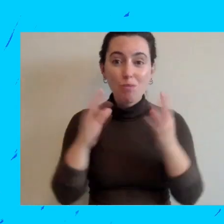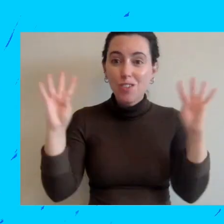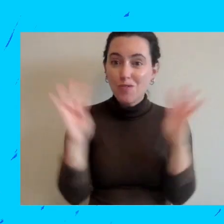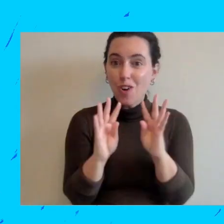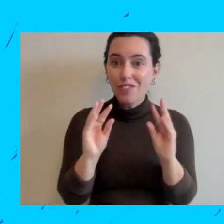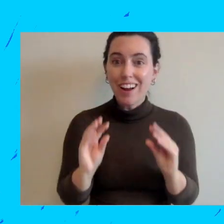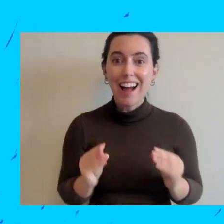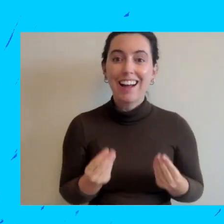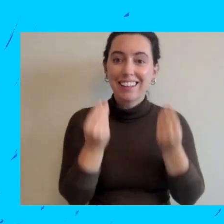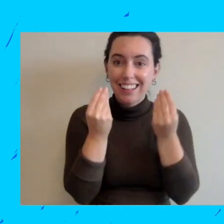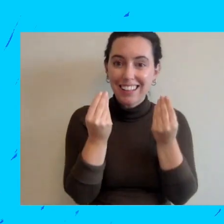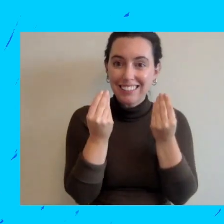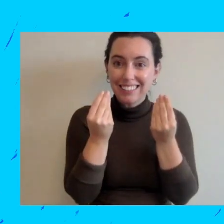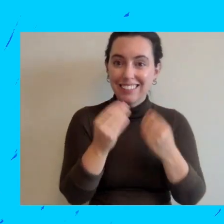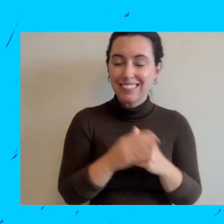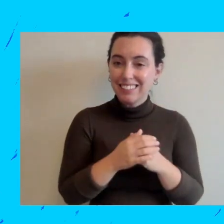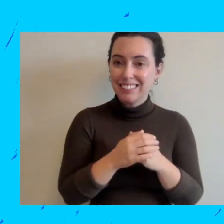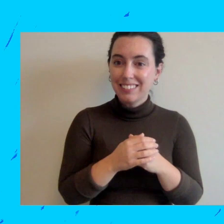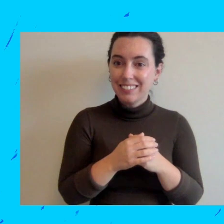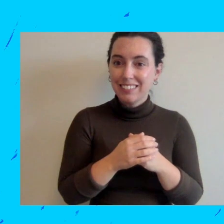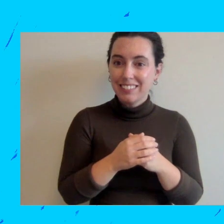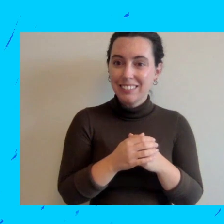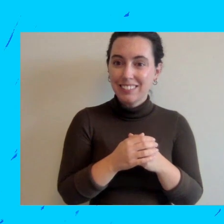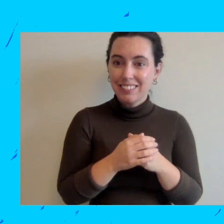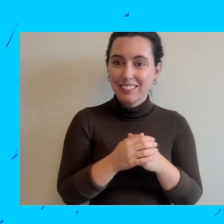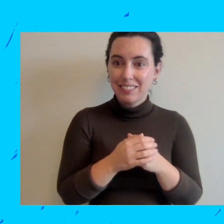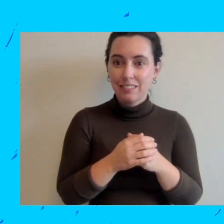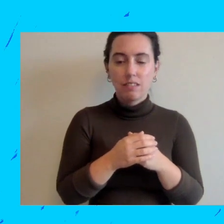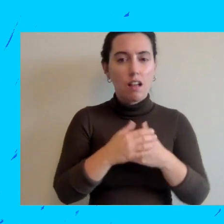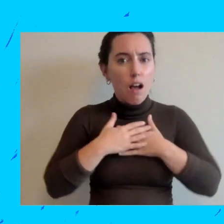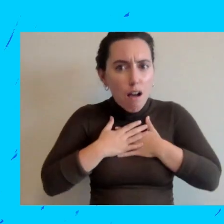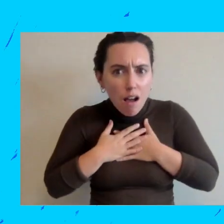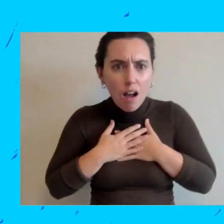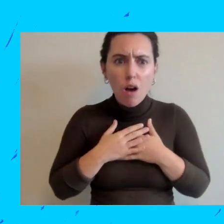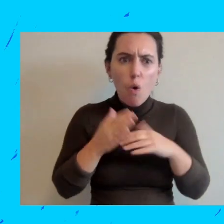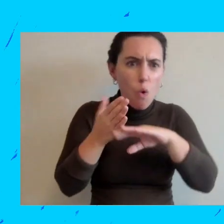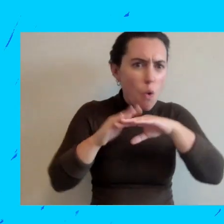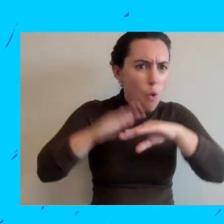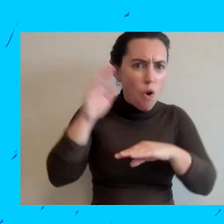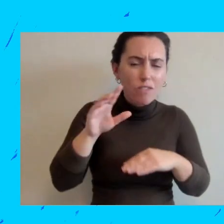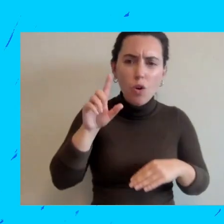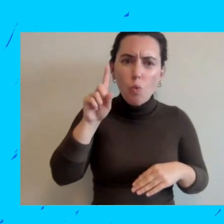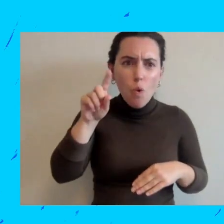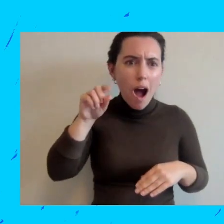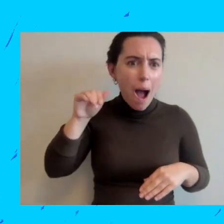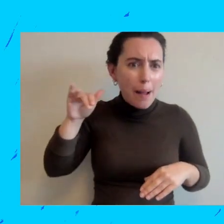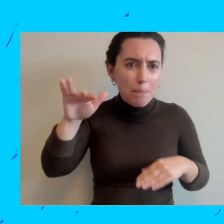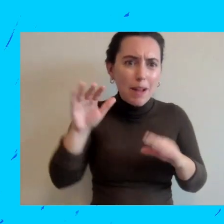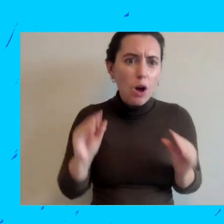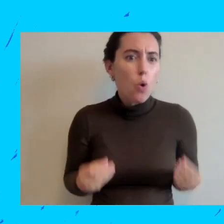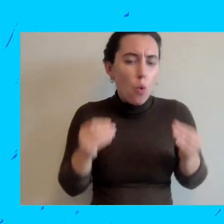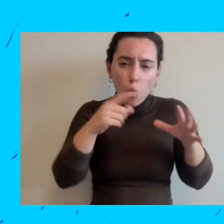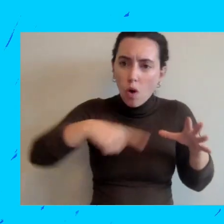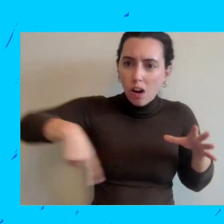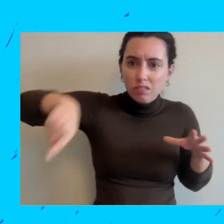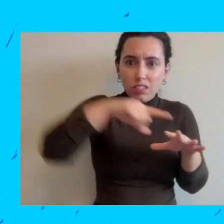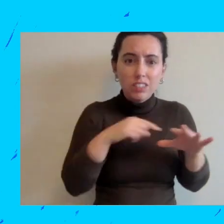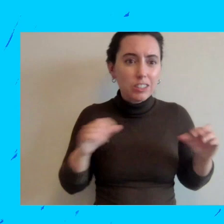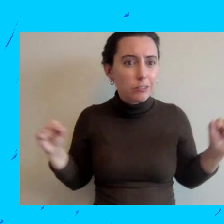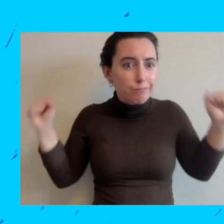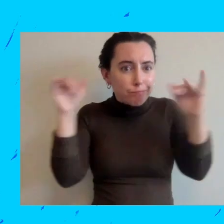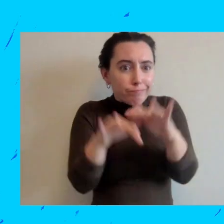so inspiring that over a million young people have engaged in the 1.8 billion Young People for Change